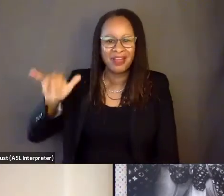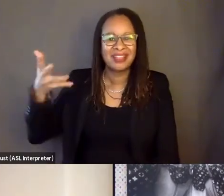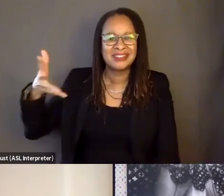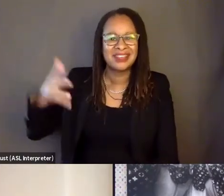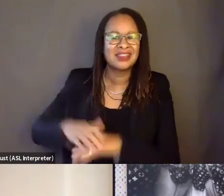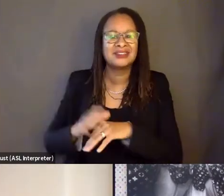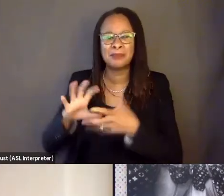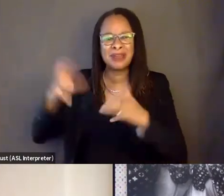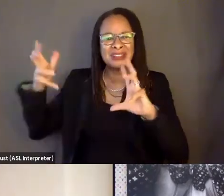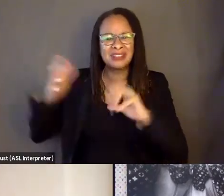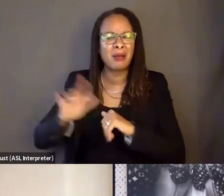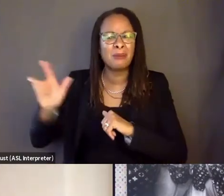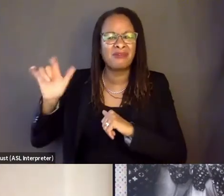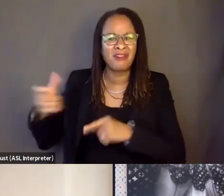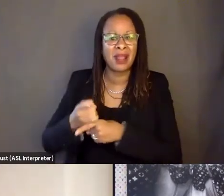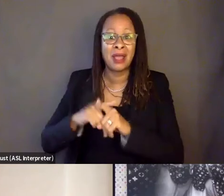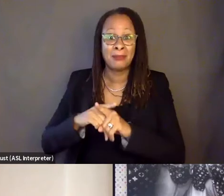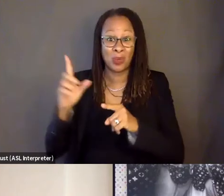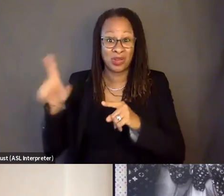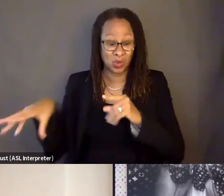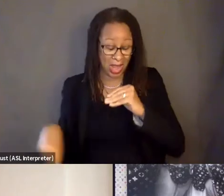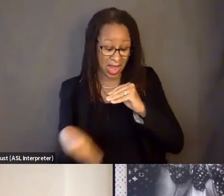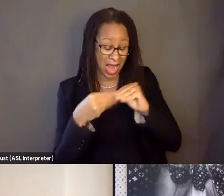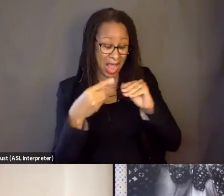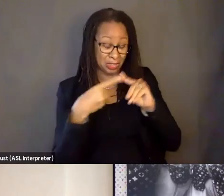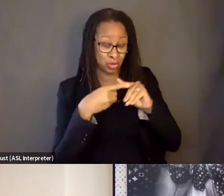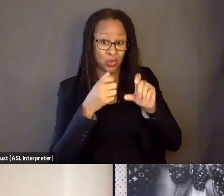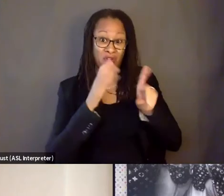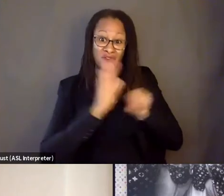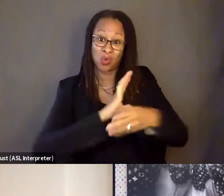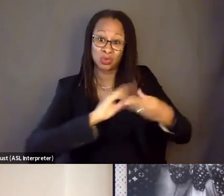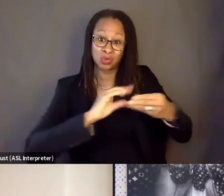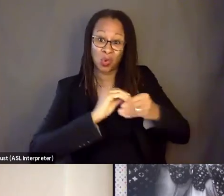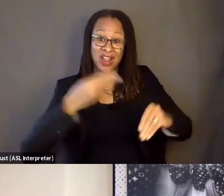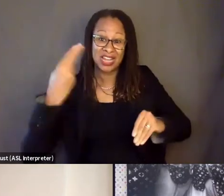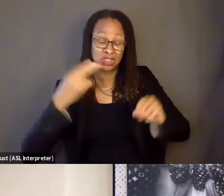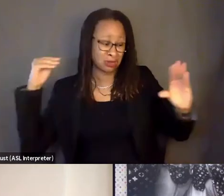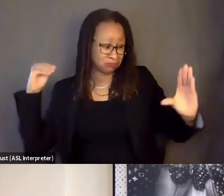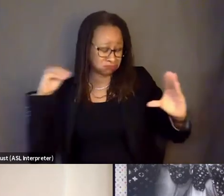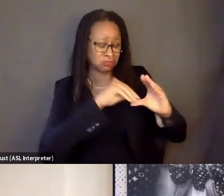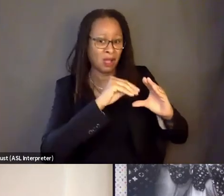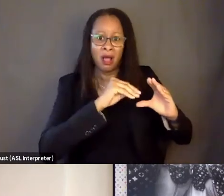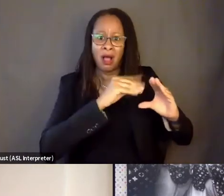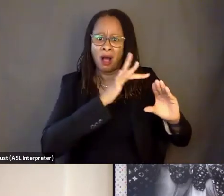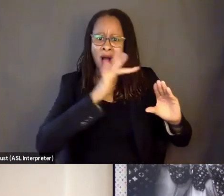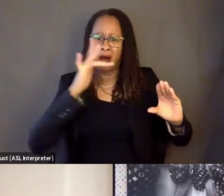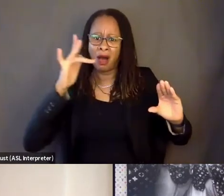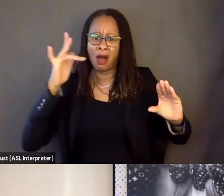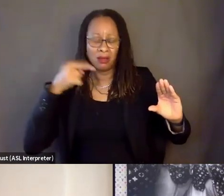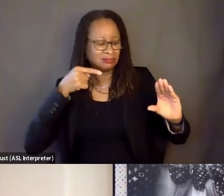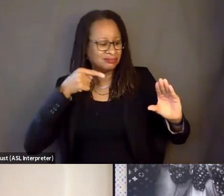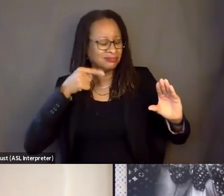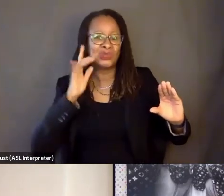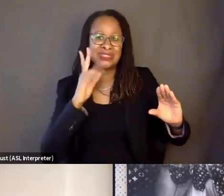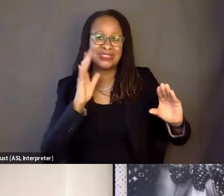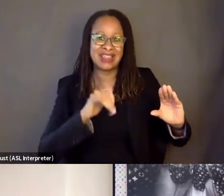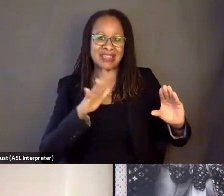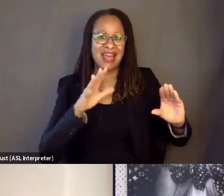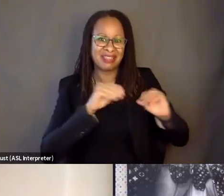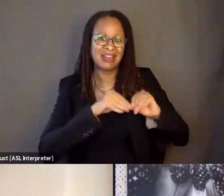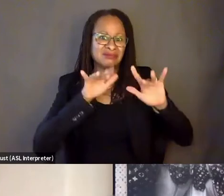when you put it in the context of history, its resonance is undeniable. And that's what Lisa and I wanted to do with this film. And like